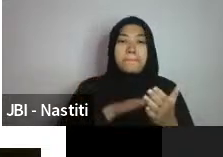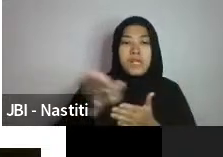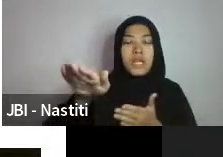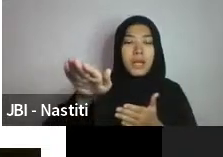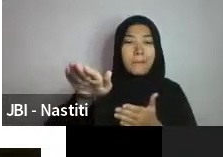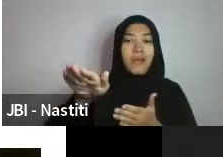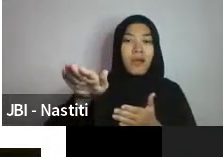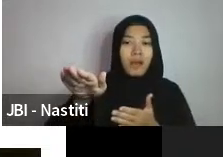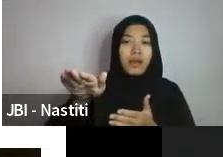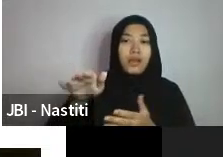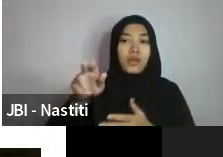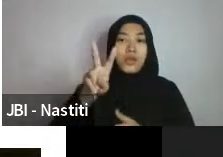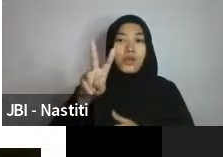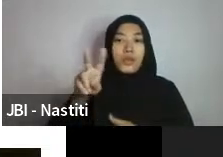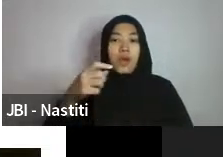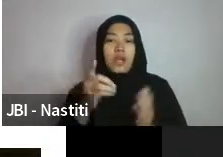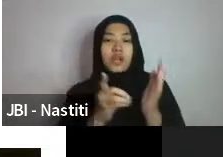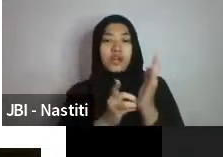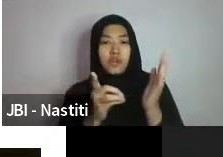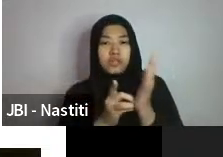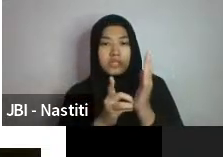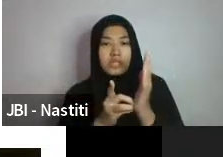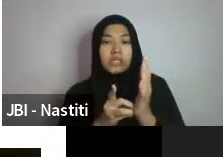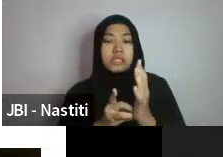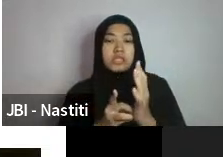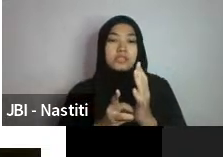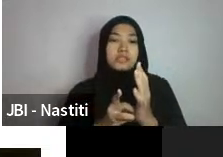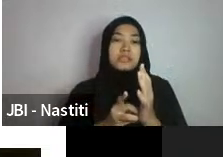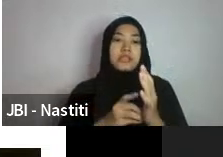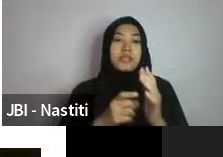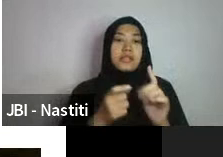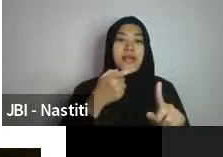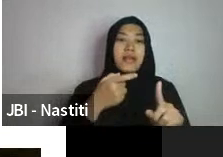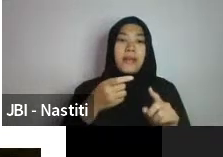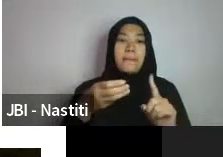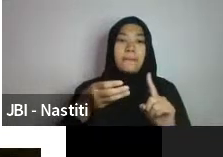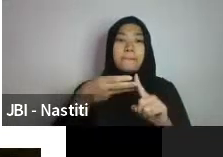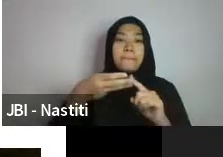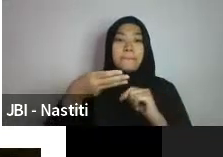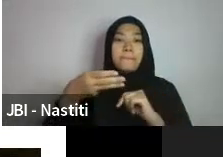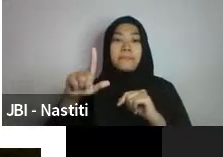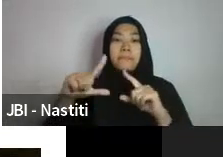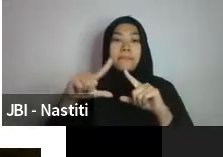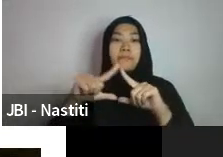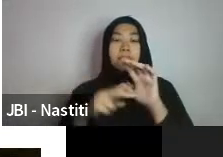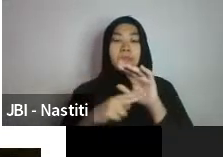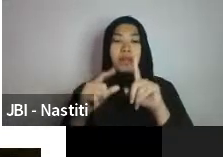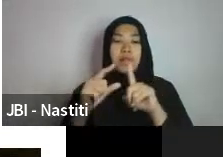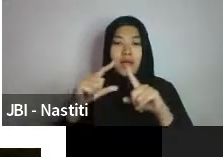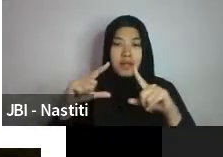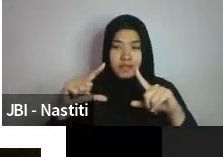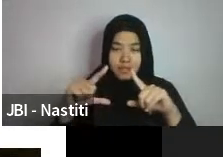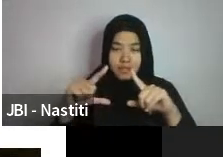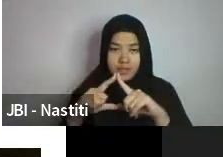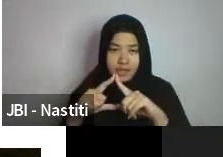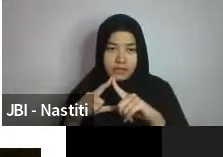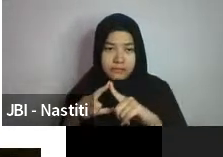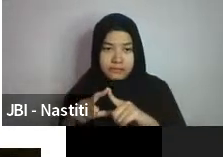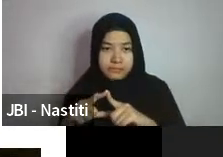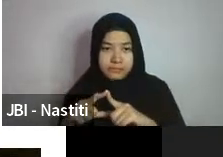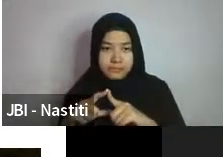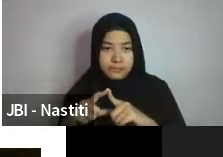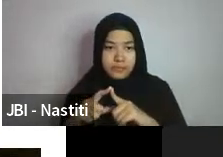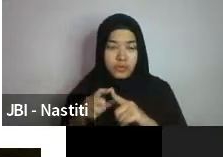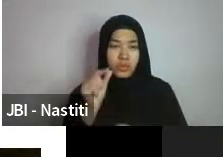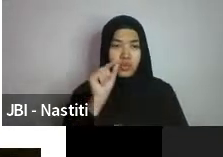one who had worked in a mental hospital in the Dutch East Indies, to make a survey. How many people with mental illness are there